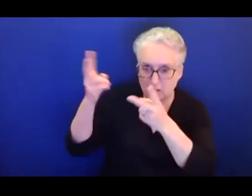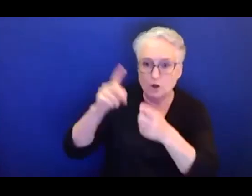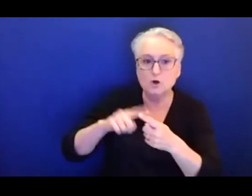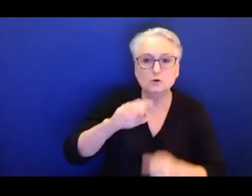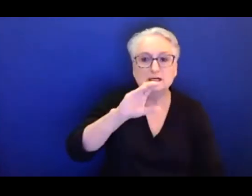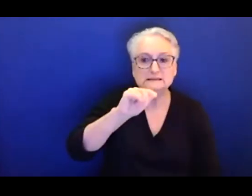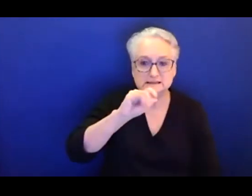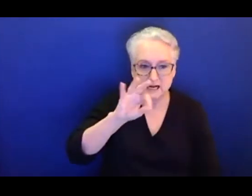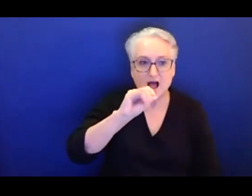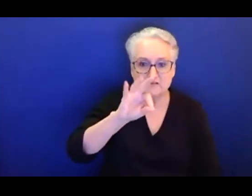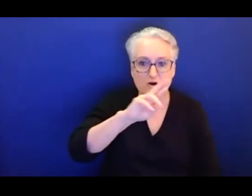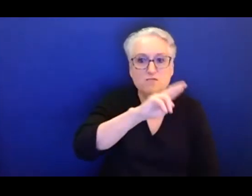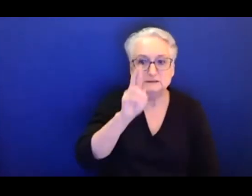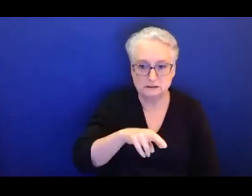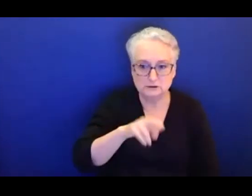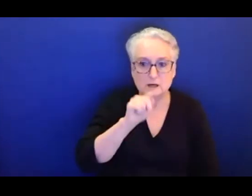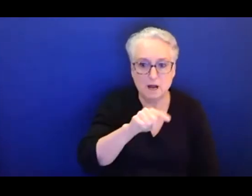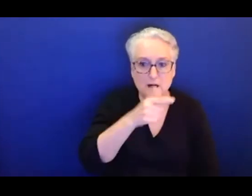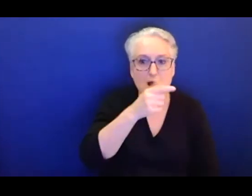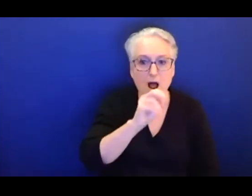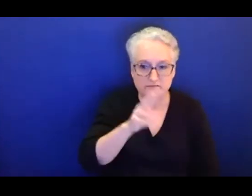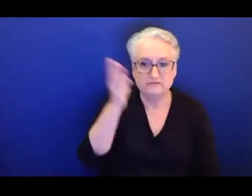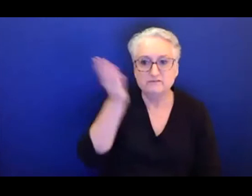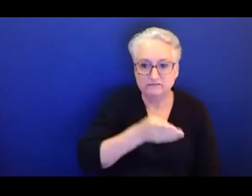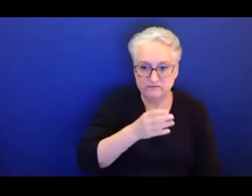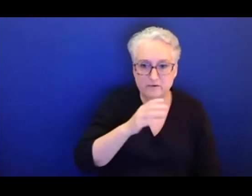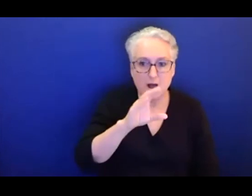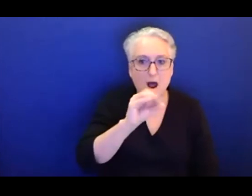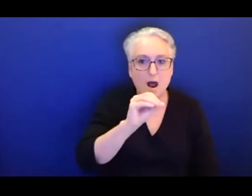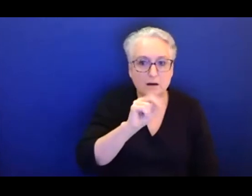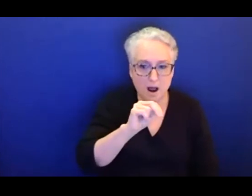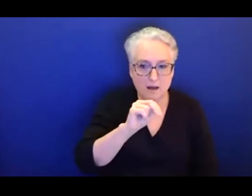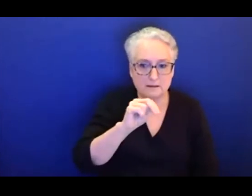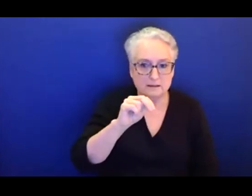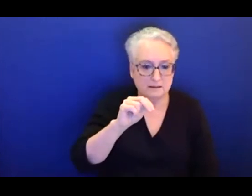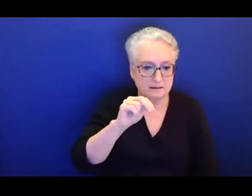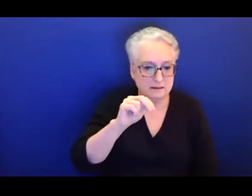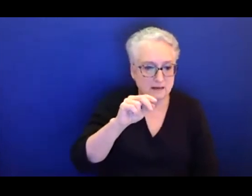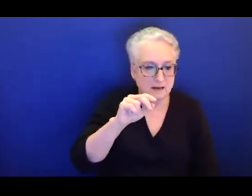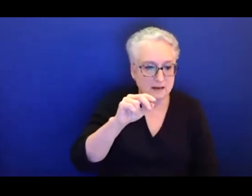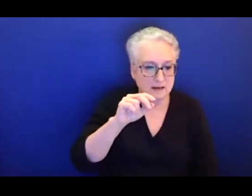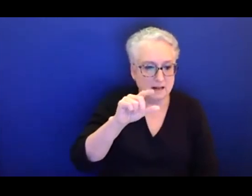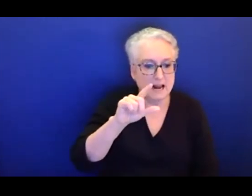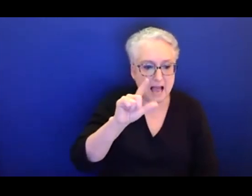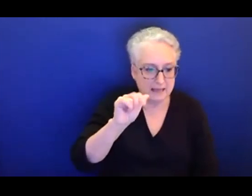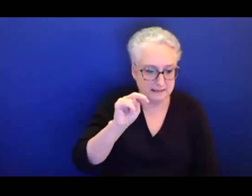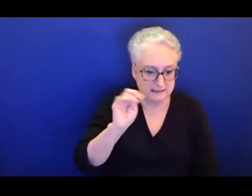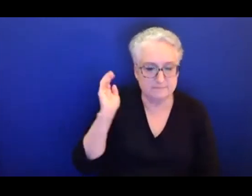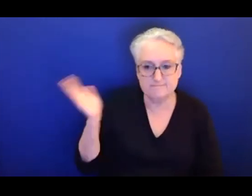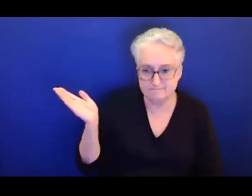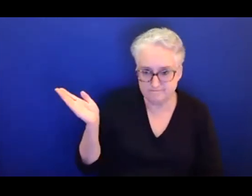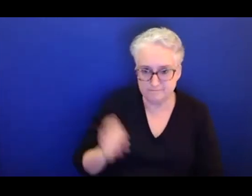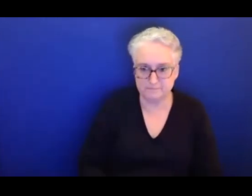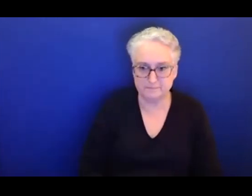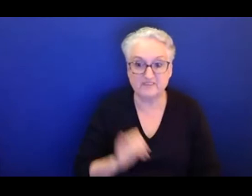cityofrochester.gov/ConPlan. So these materials will all be ready, and they will have live links that are included in the presentation. We also encourage